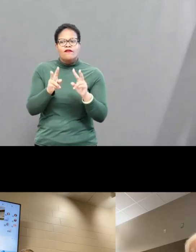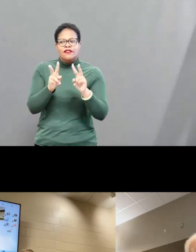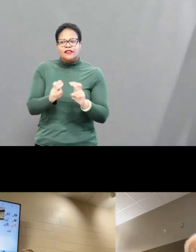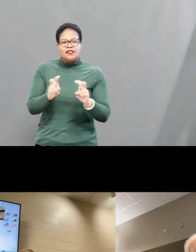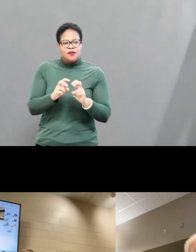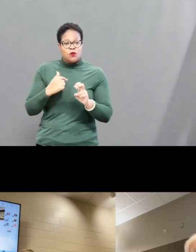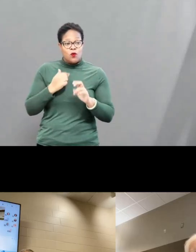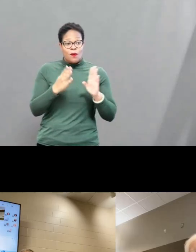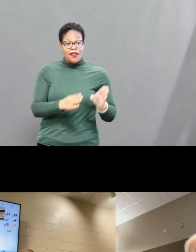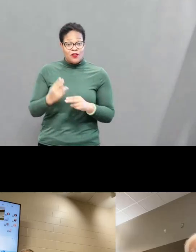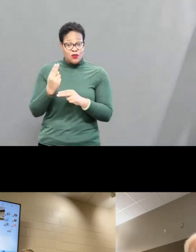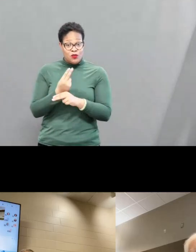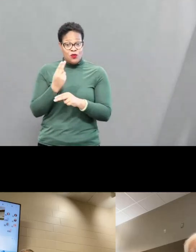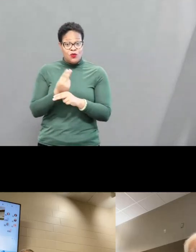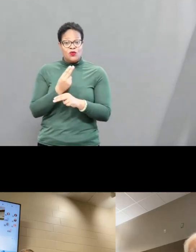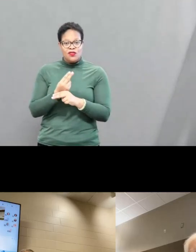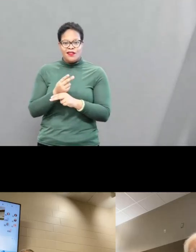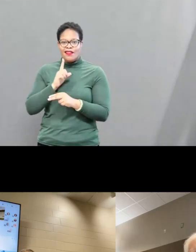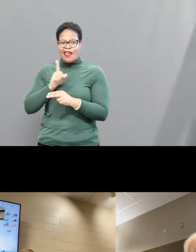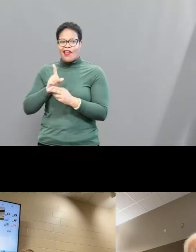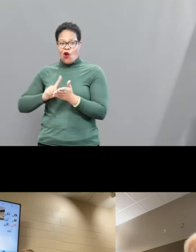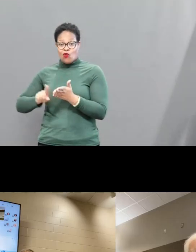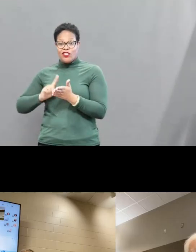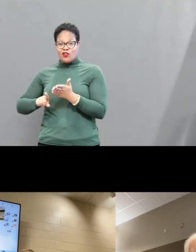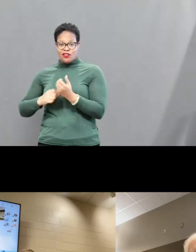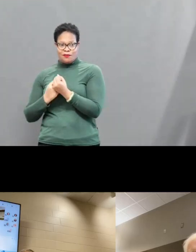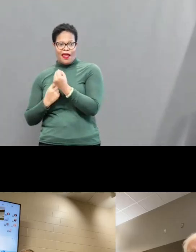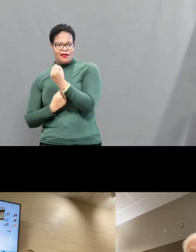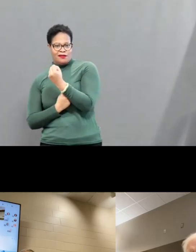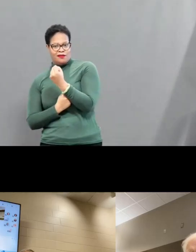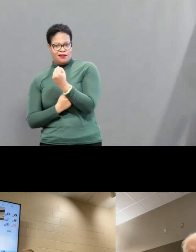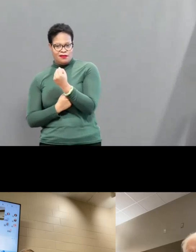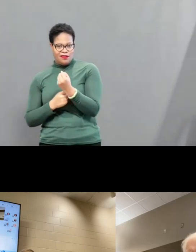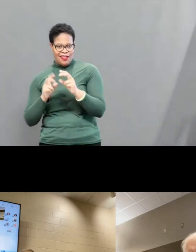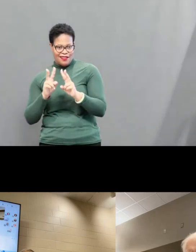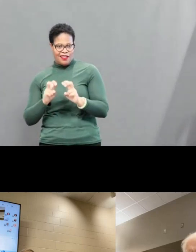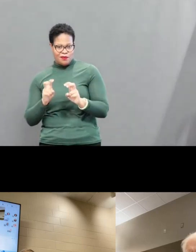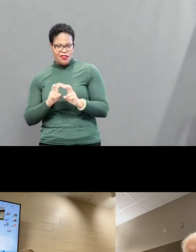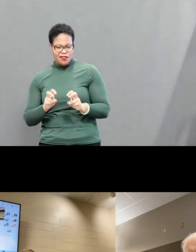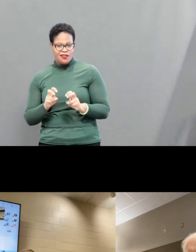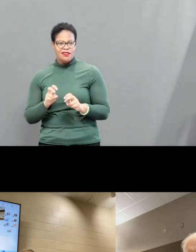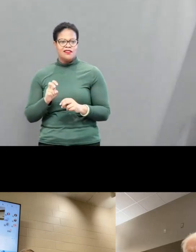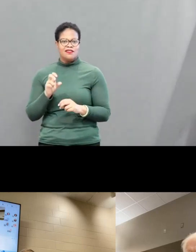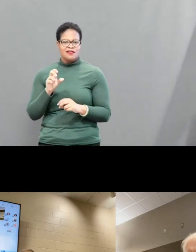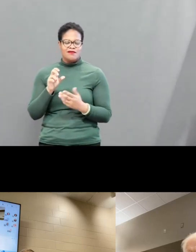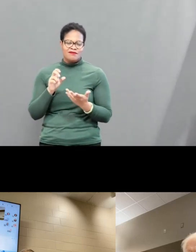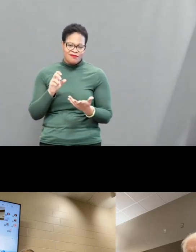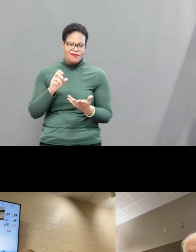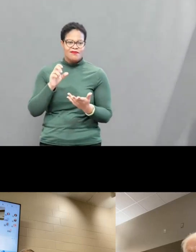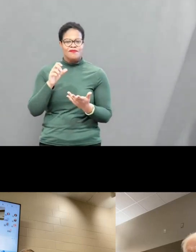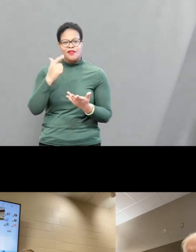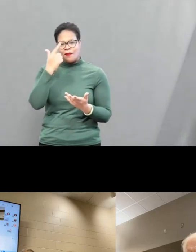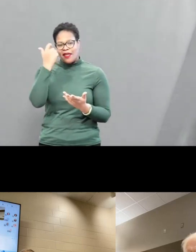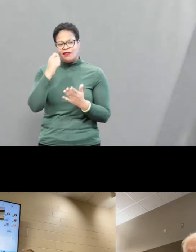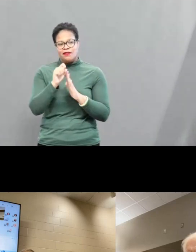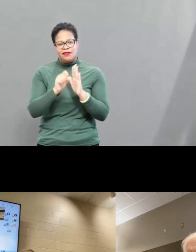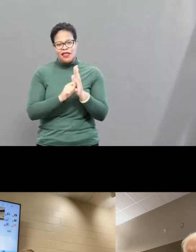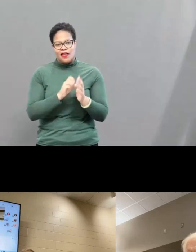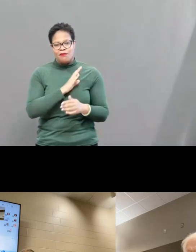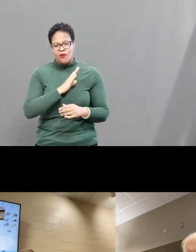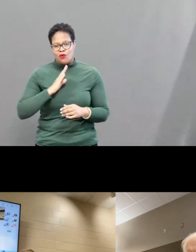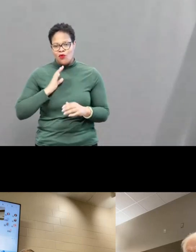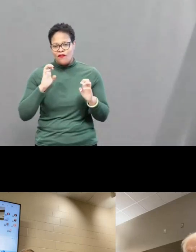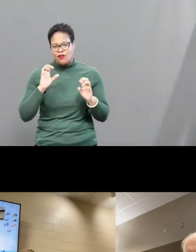assessments that we were going to be using were research-based. And so they just want, because, you know, the State Board